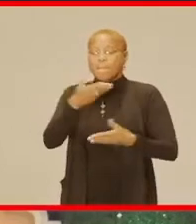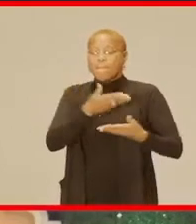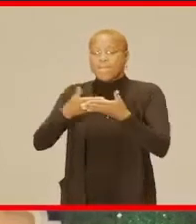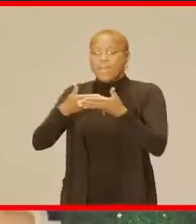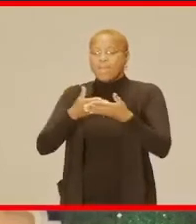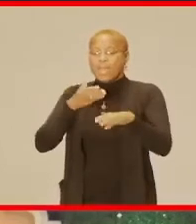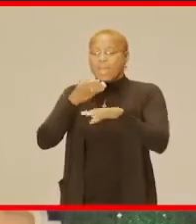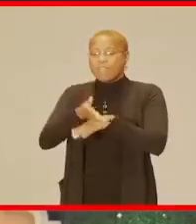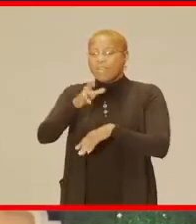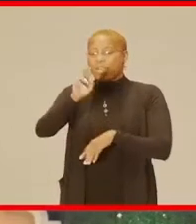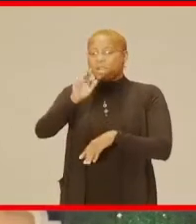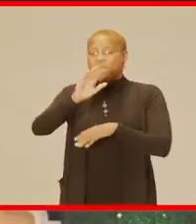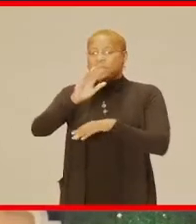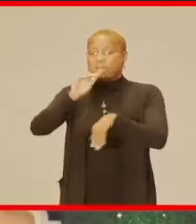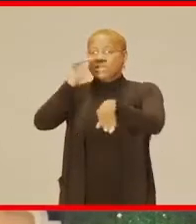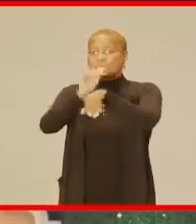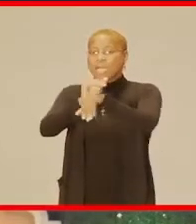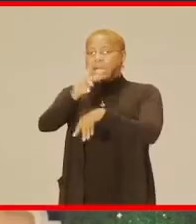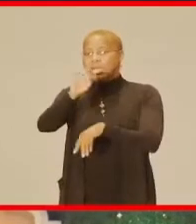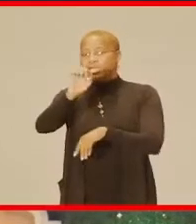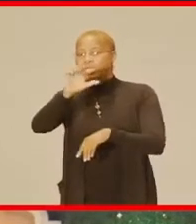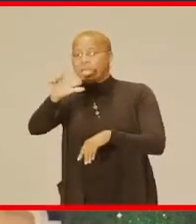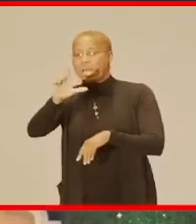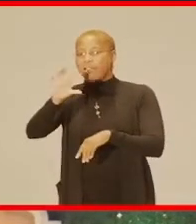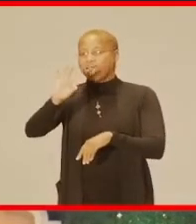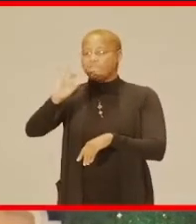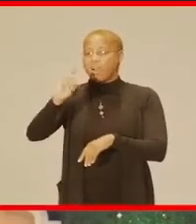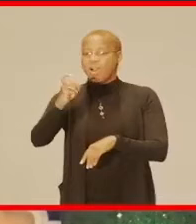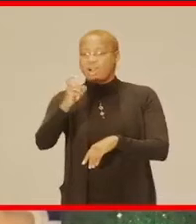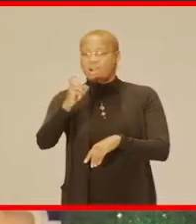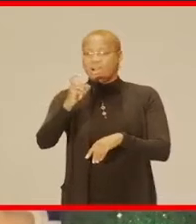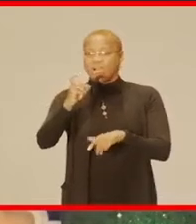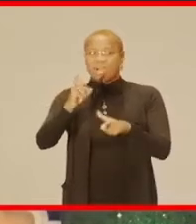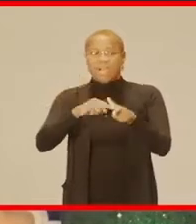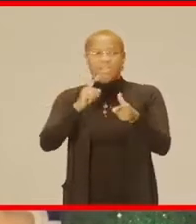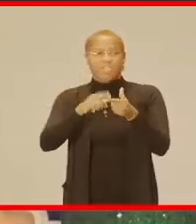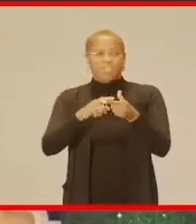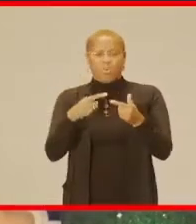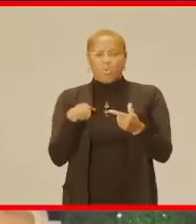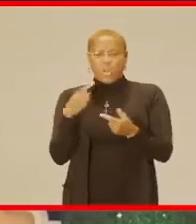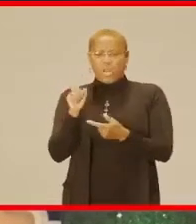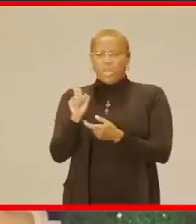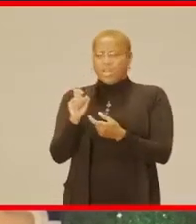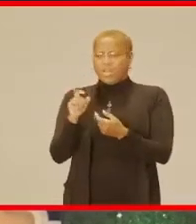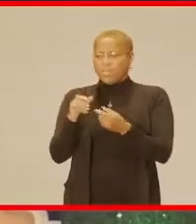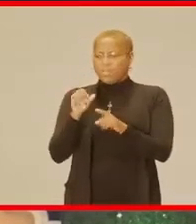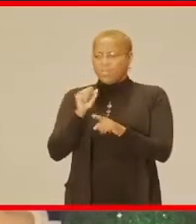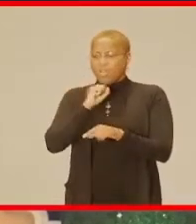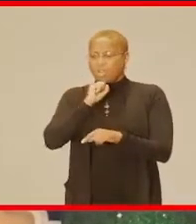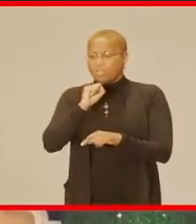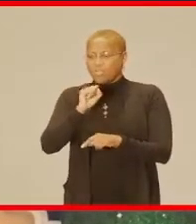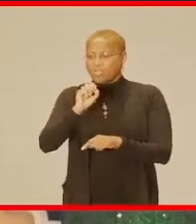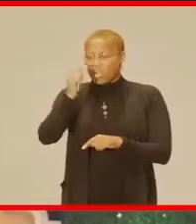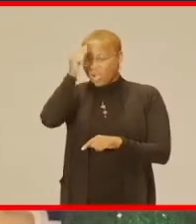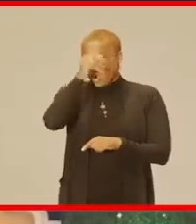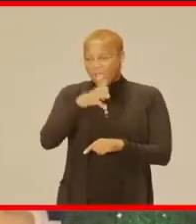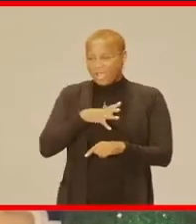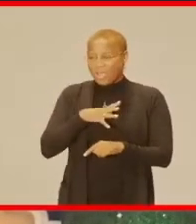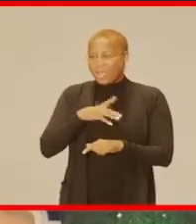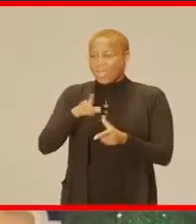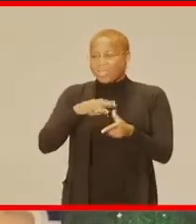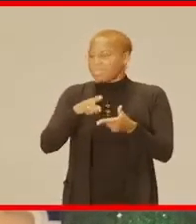like, happened to him, and he's like, fell in love with Hinata, and he got